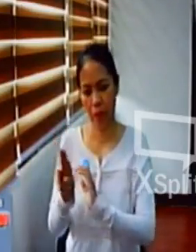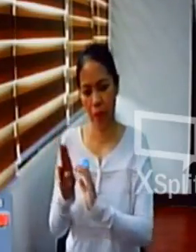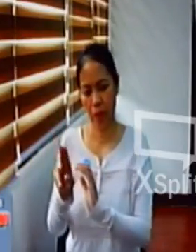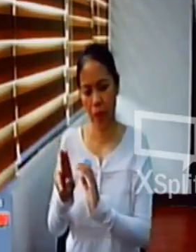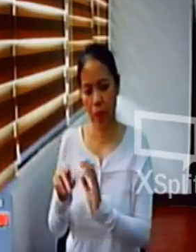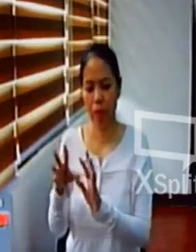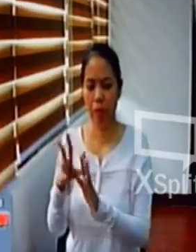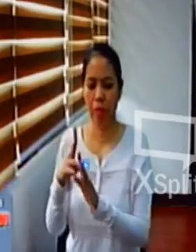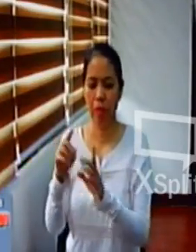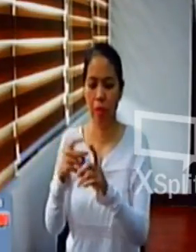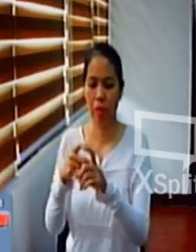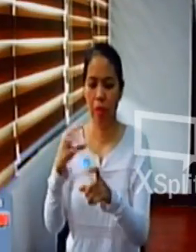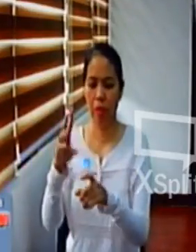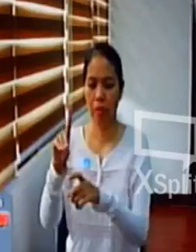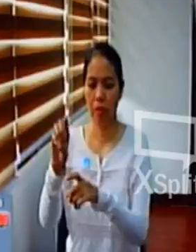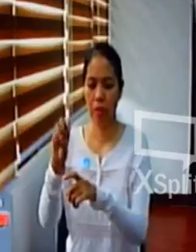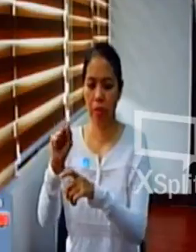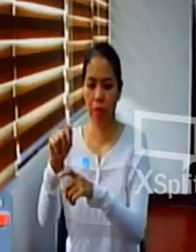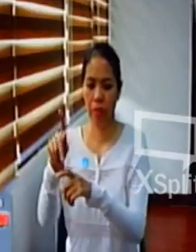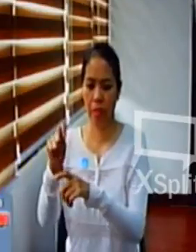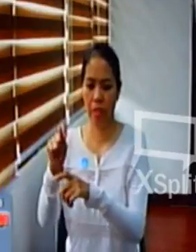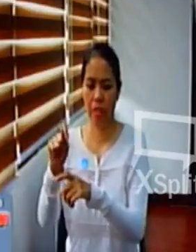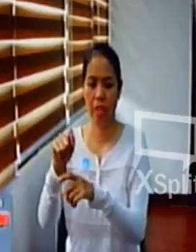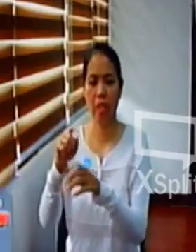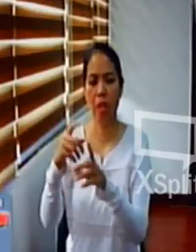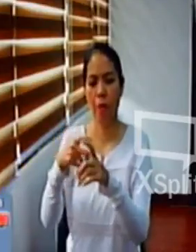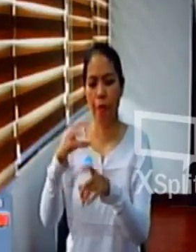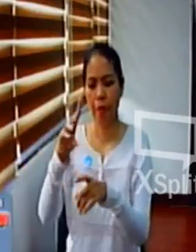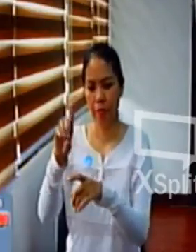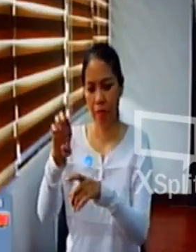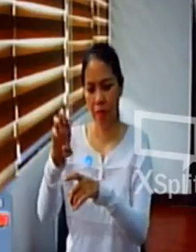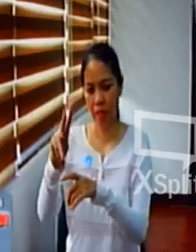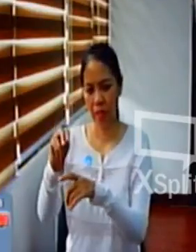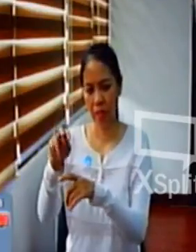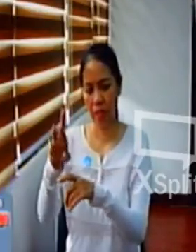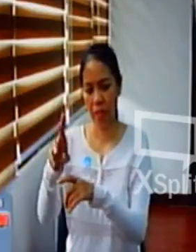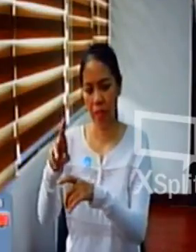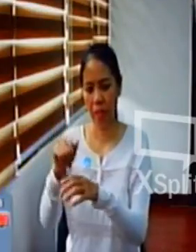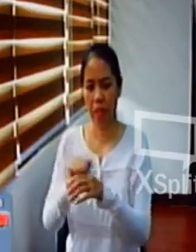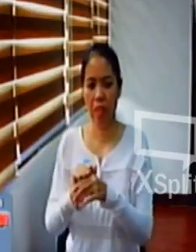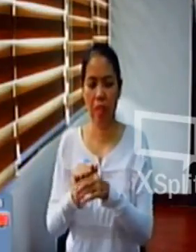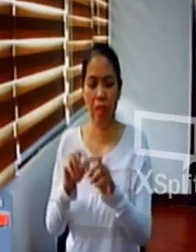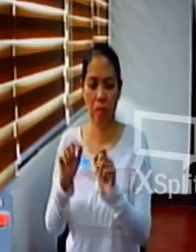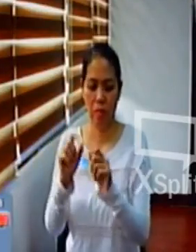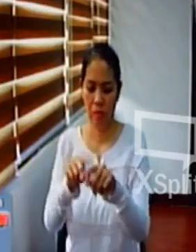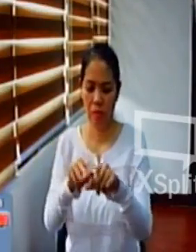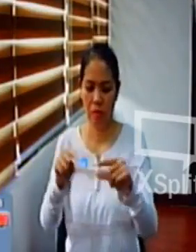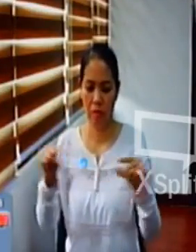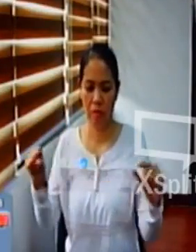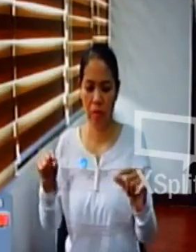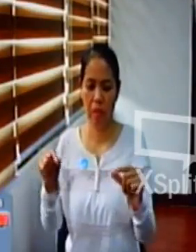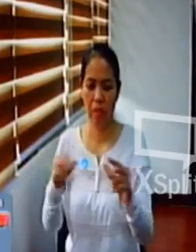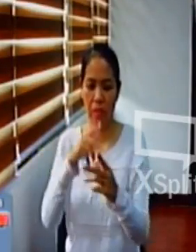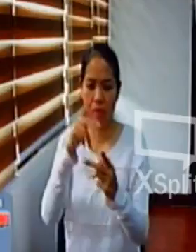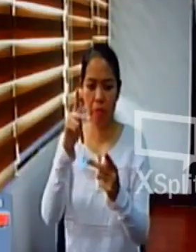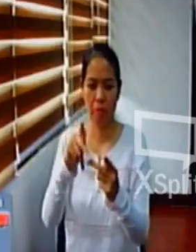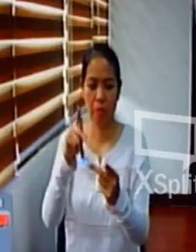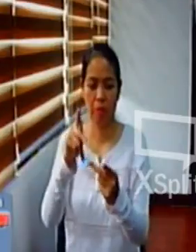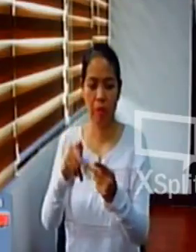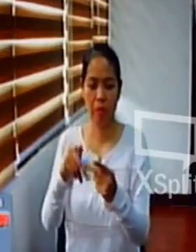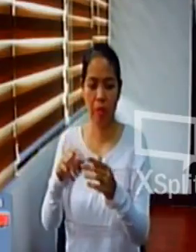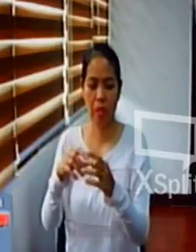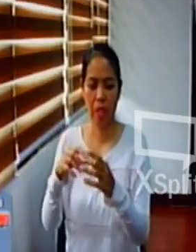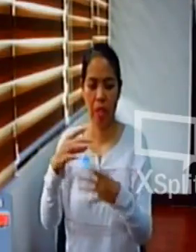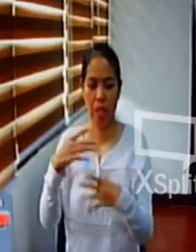OST, from DNR, kasi walang ano, and then we just generated those that are of particular interest to the Department of